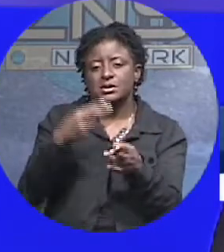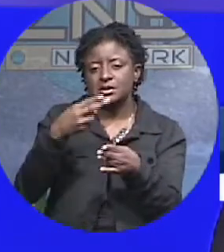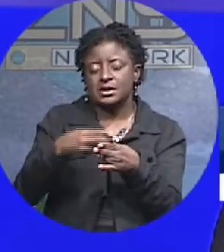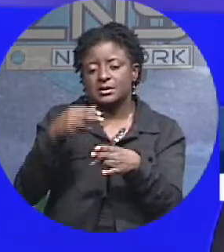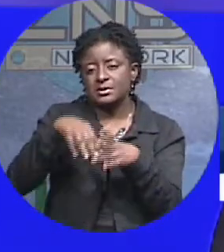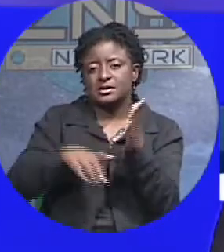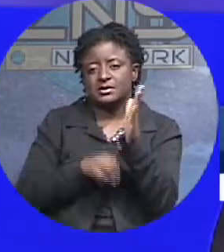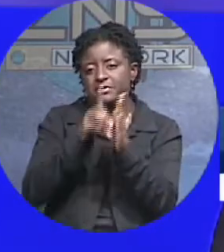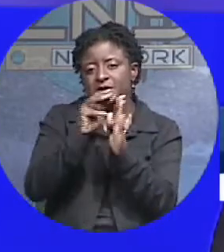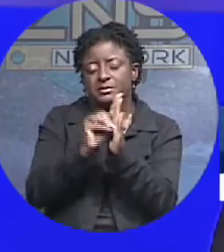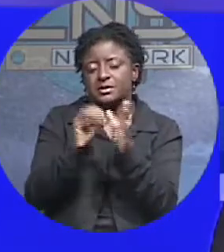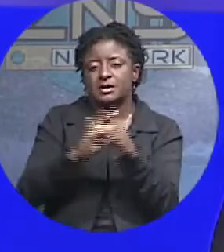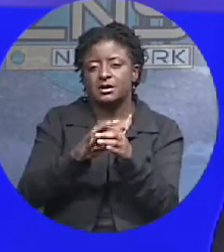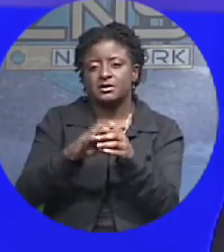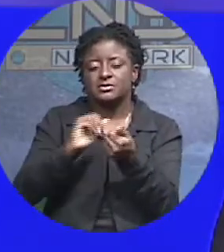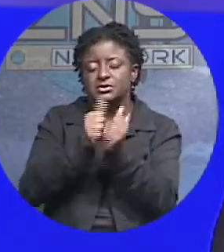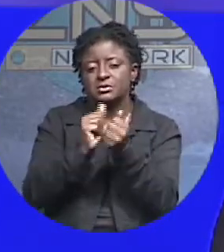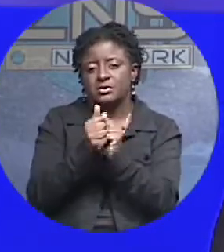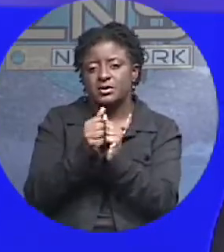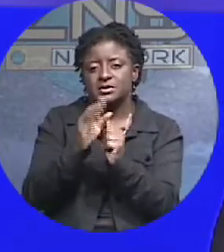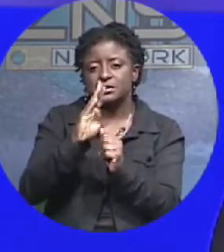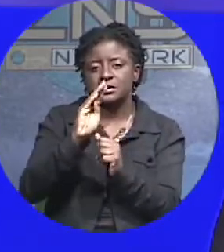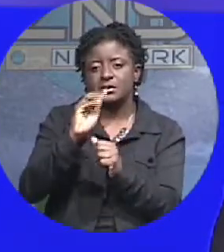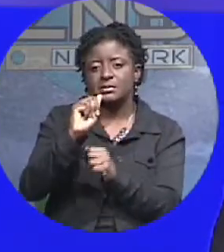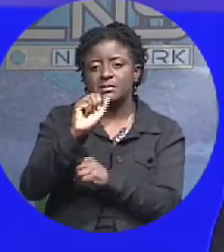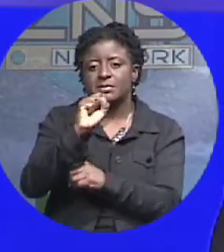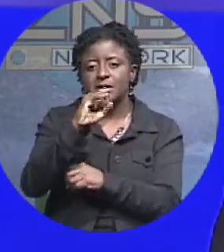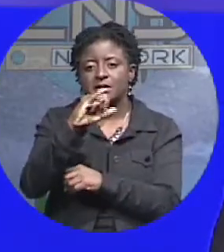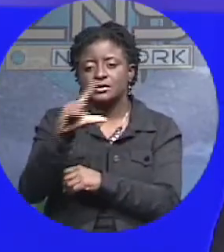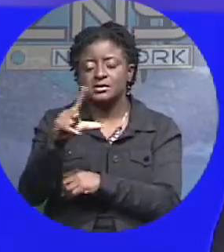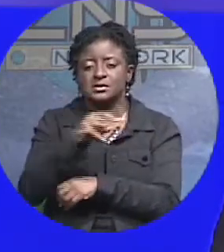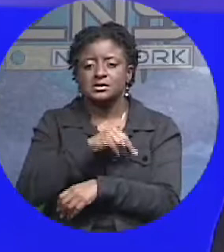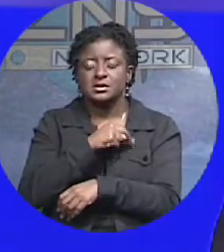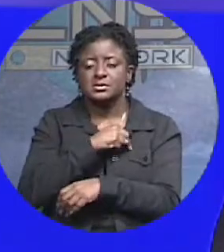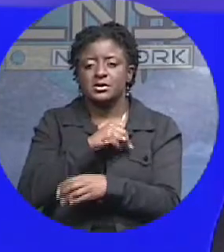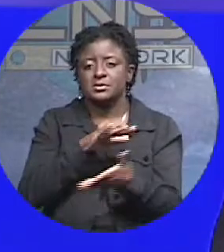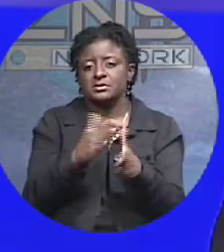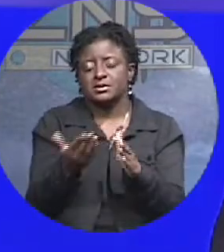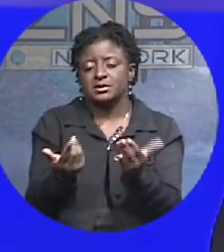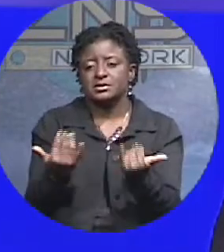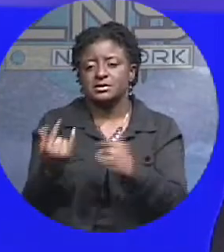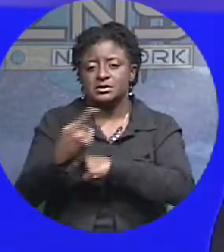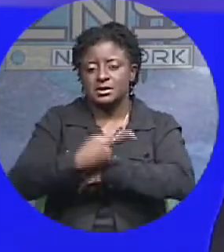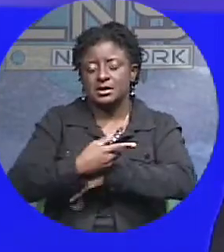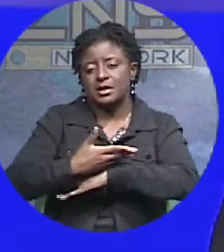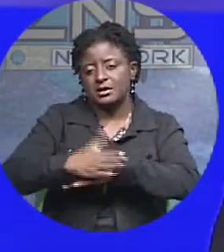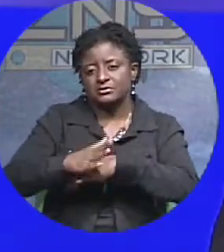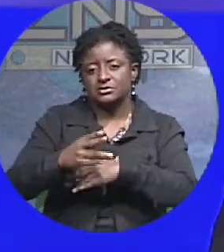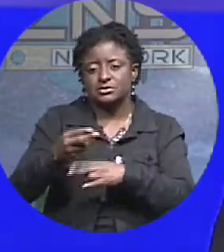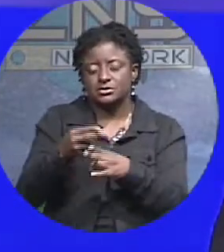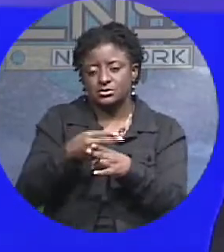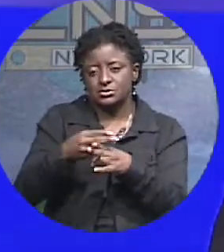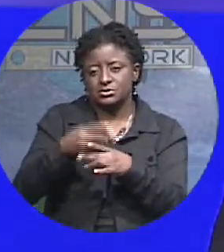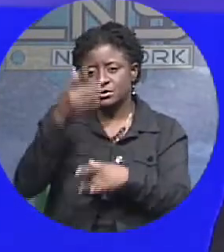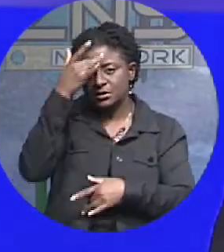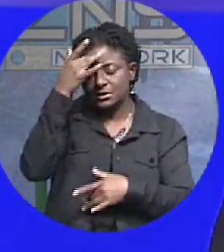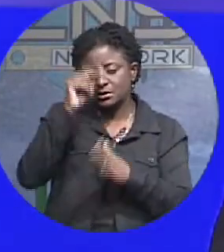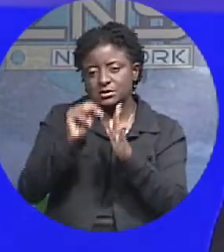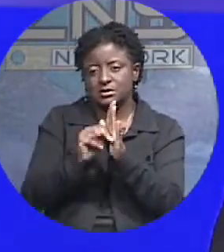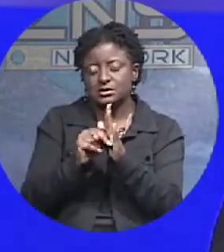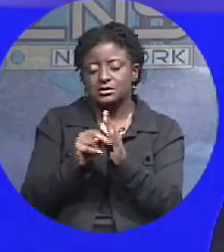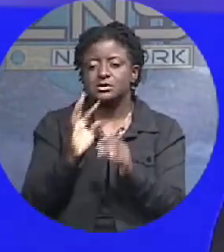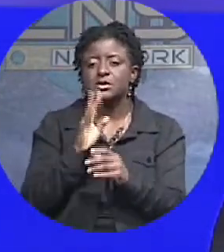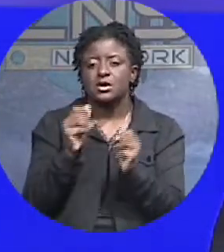country, Pastor Nemo, passing away today after a short illness. Well, I got a chance to speak to his son, former cabinet minister Fenton Nemo, on